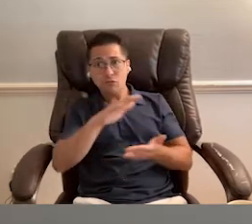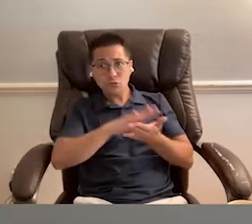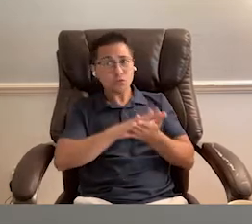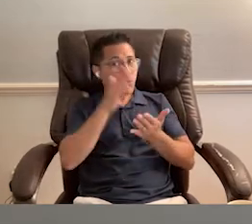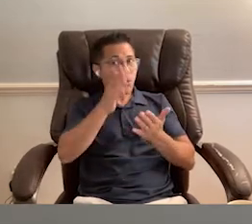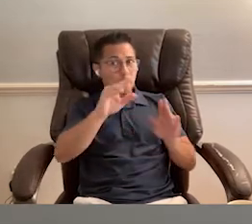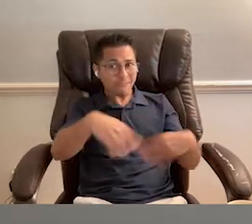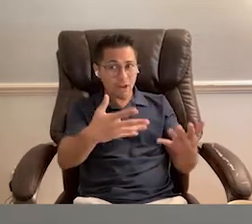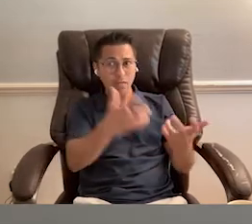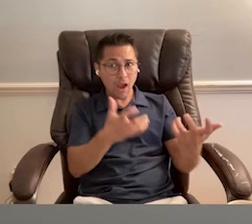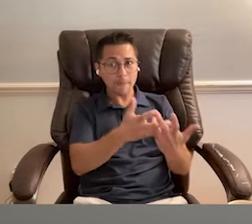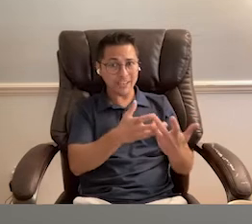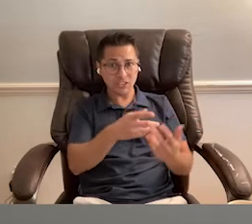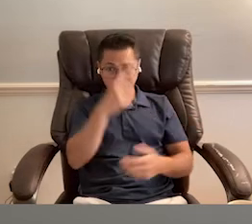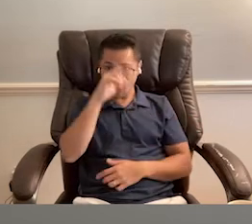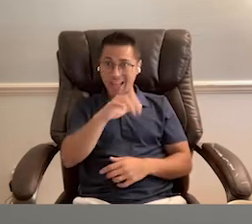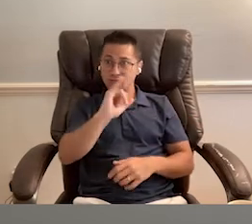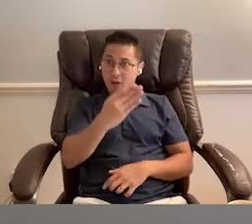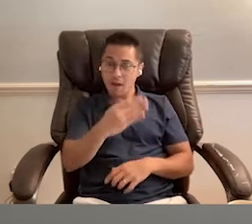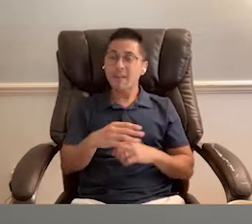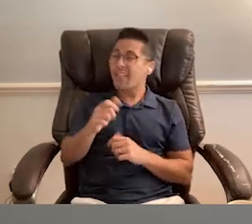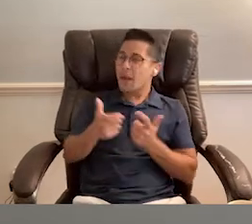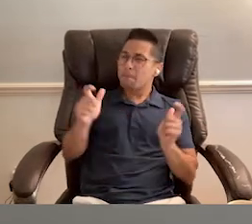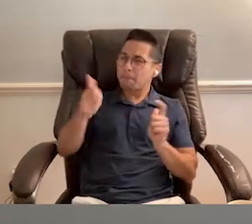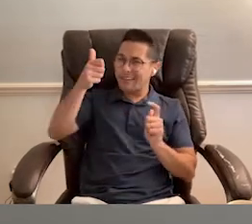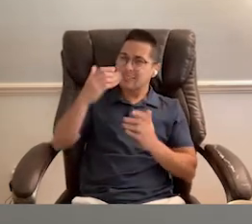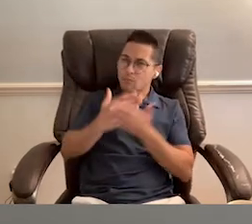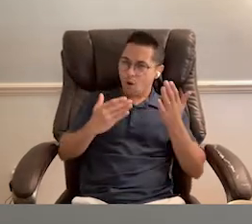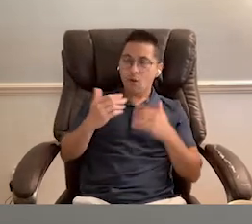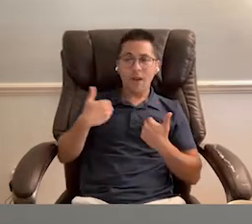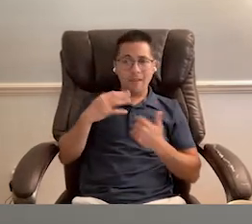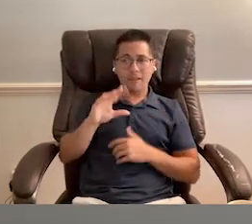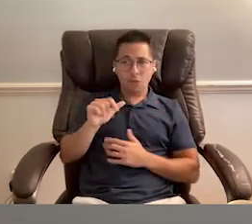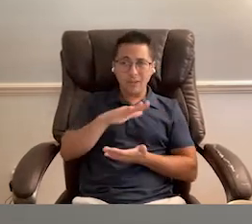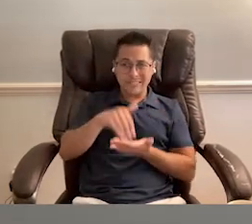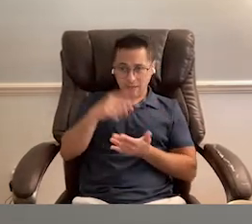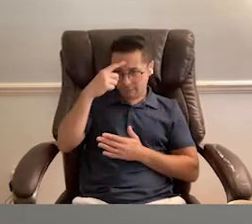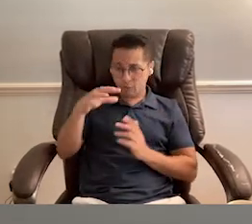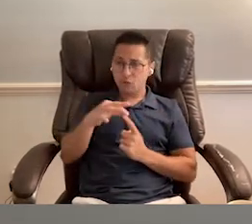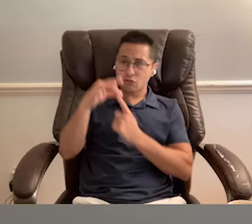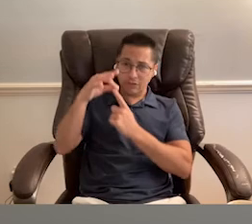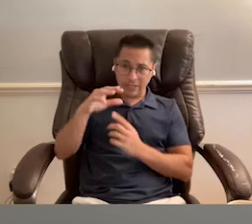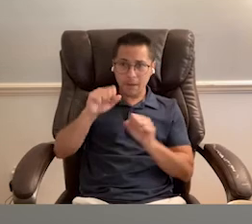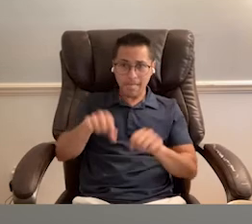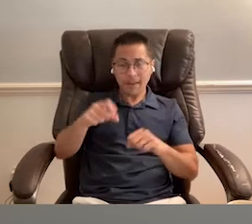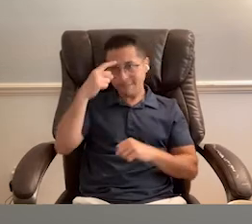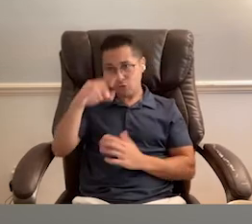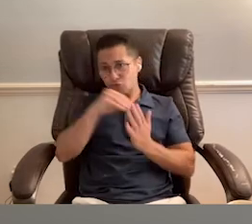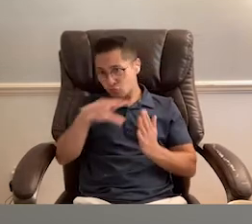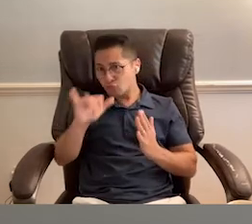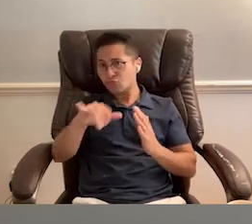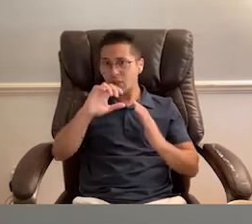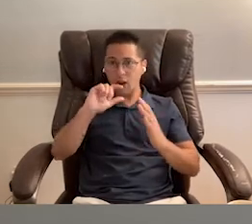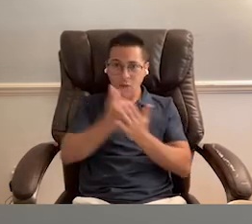the accommodations to learn the job. Yeah. So the biggest part, though, is there is the Florida Center for Students with Unique Abilities for students that